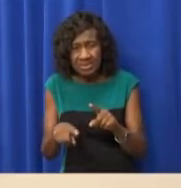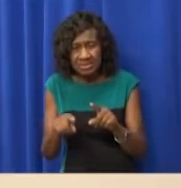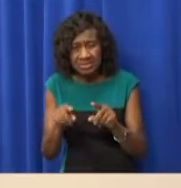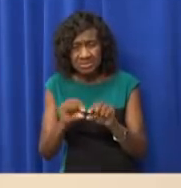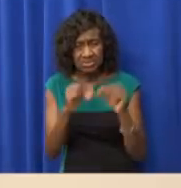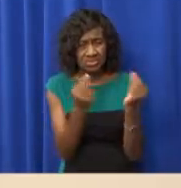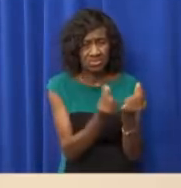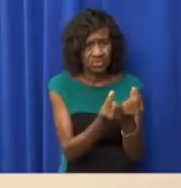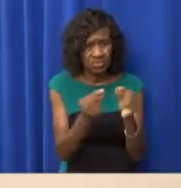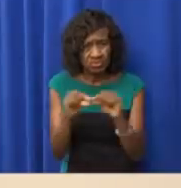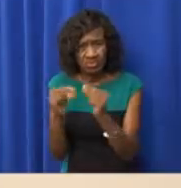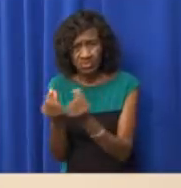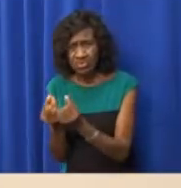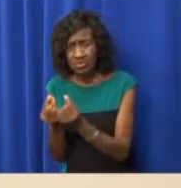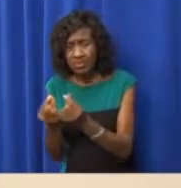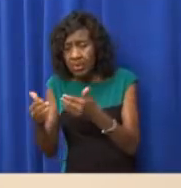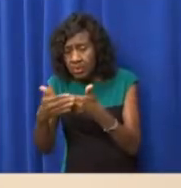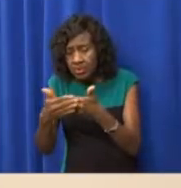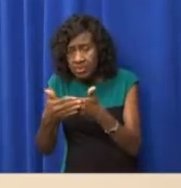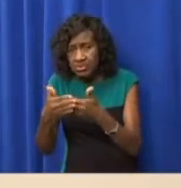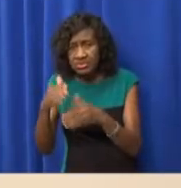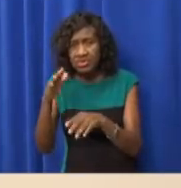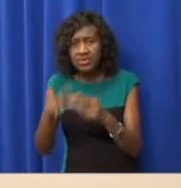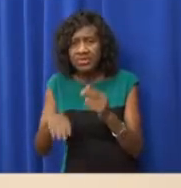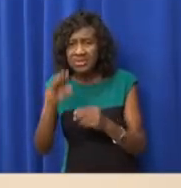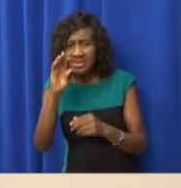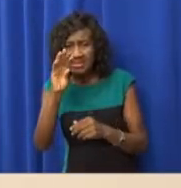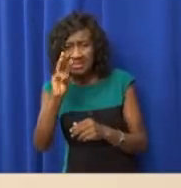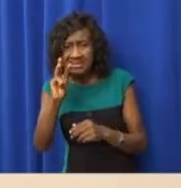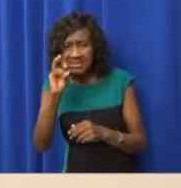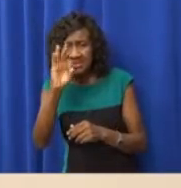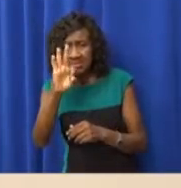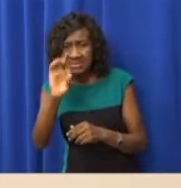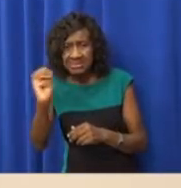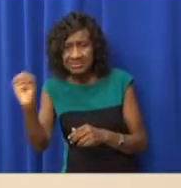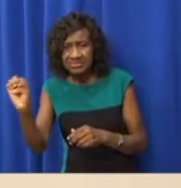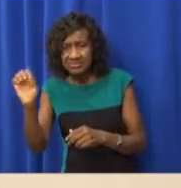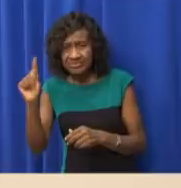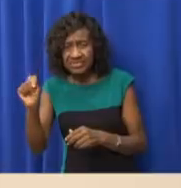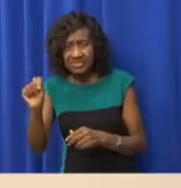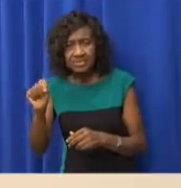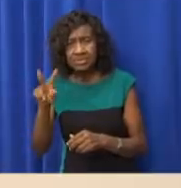prohibited. So that, I believe, is a roundup of